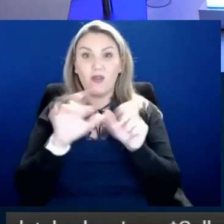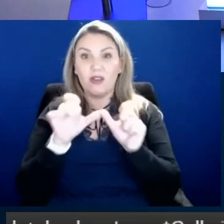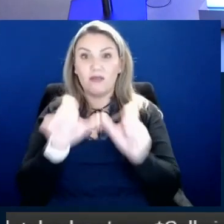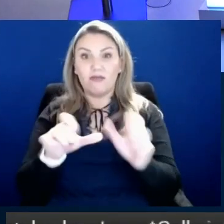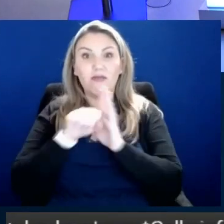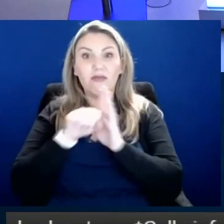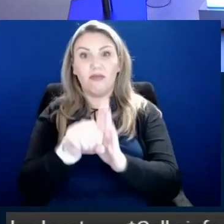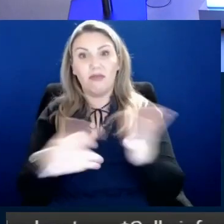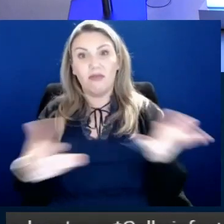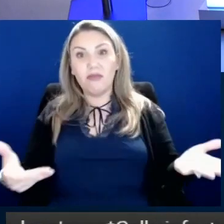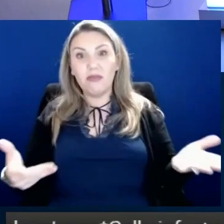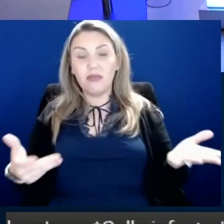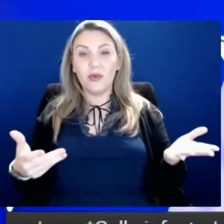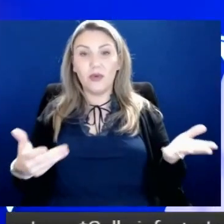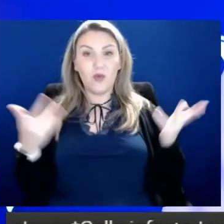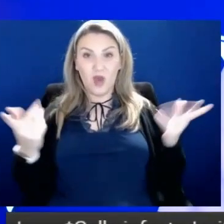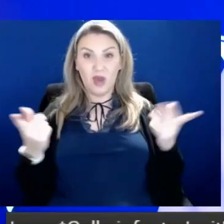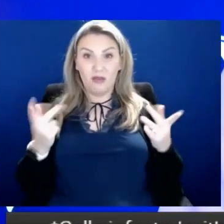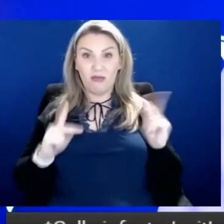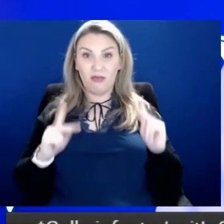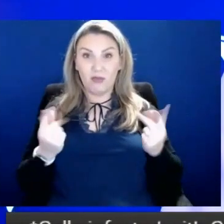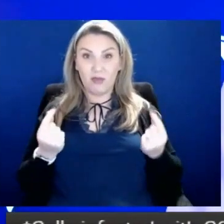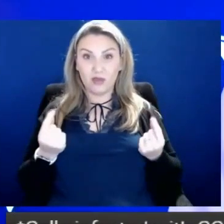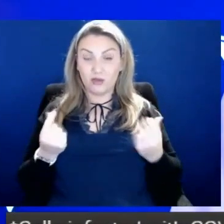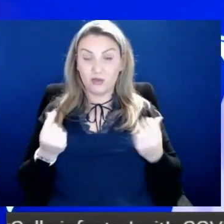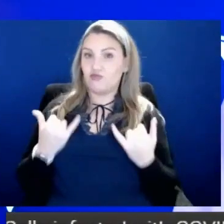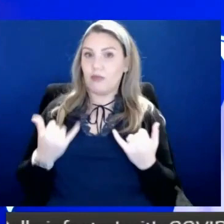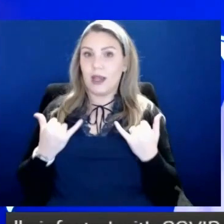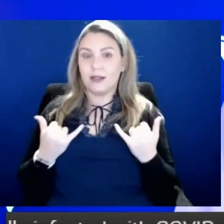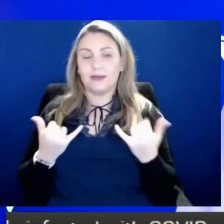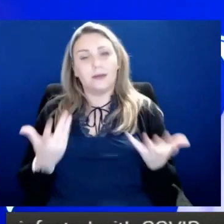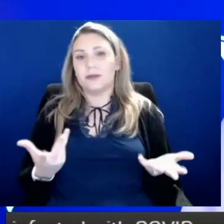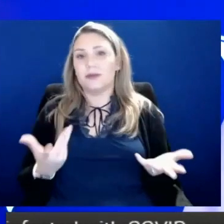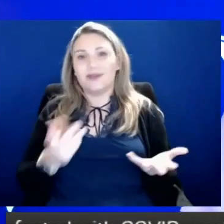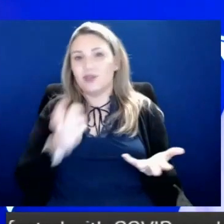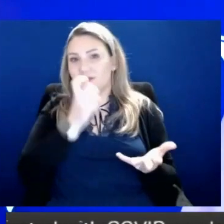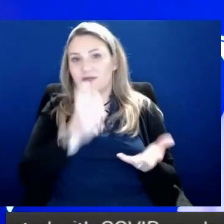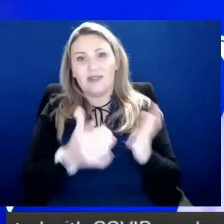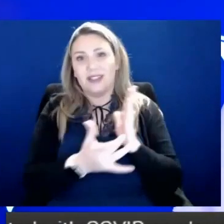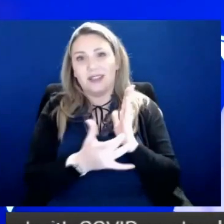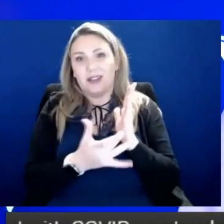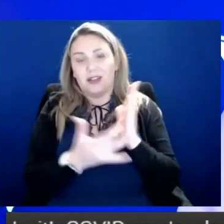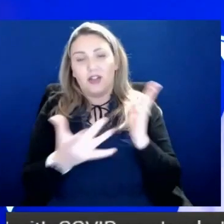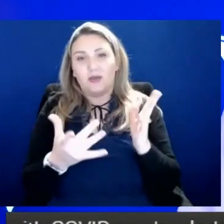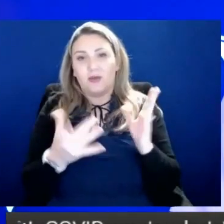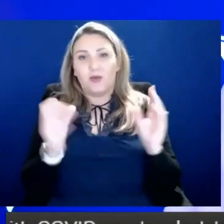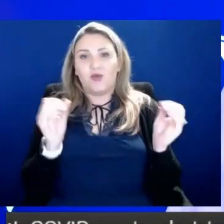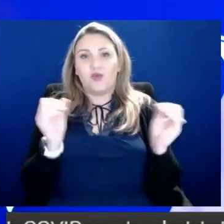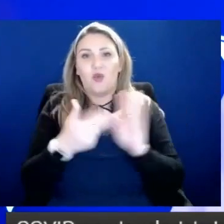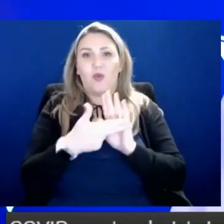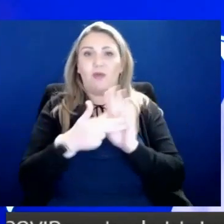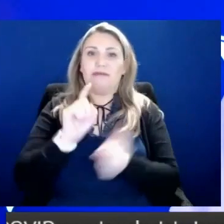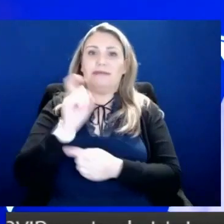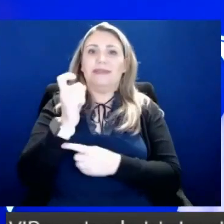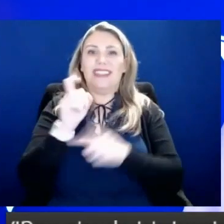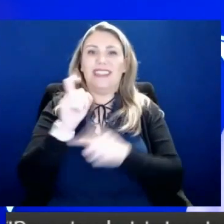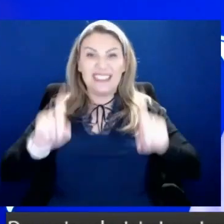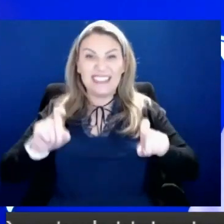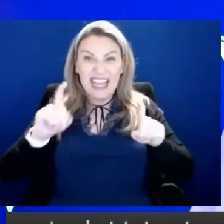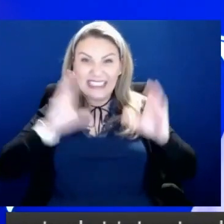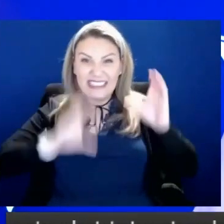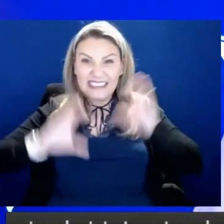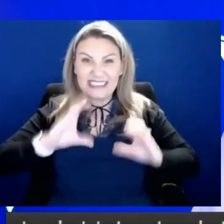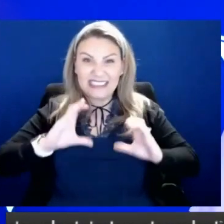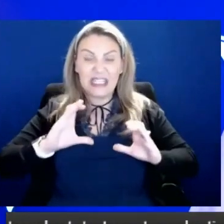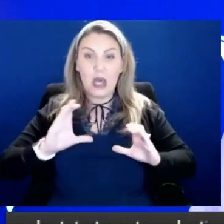people to do? Yeah, I mean, right now we don't have that technology. We don't have that diagnostic test to look for biomarkers. We don't even know